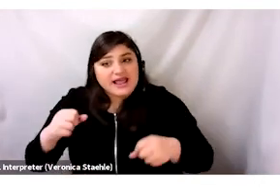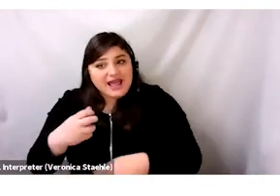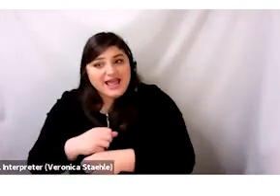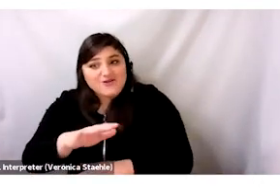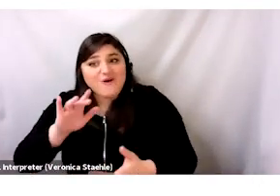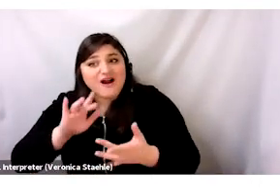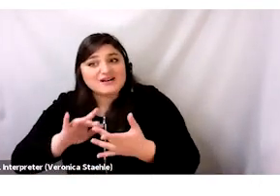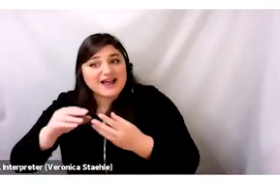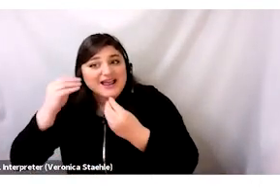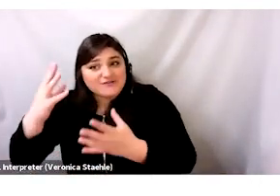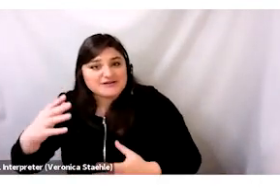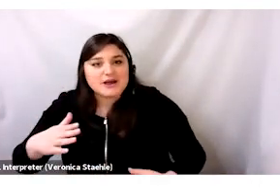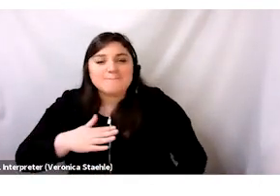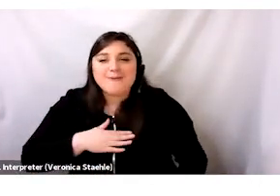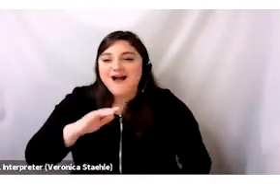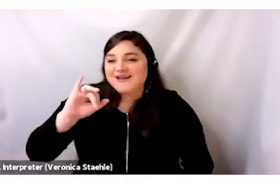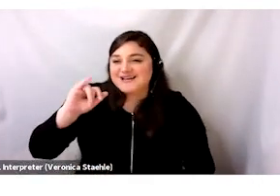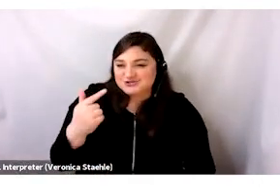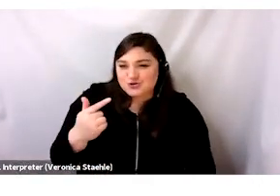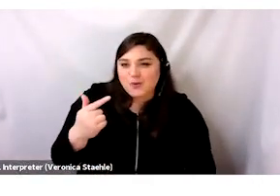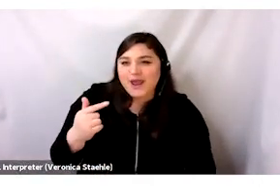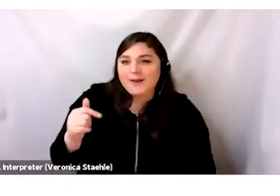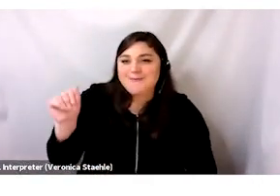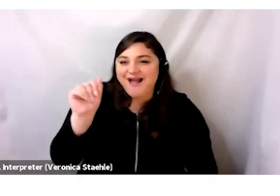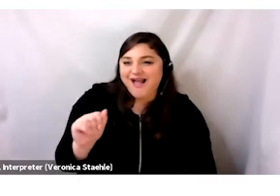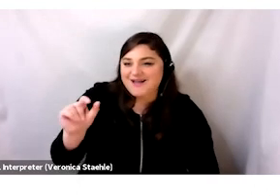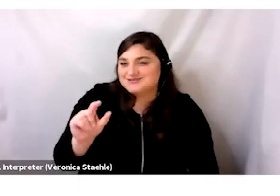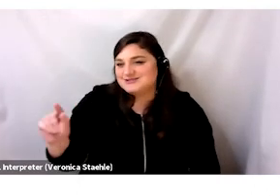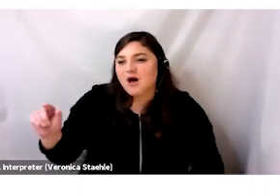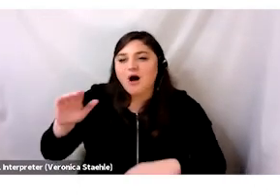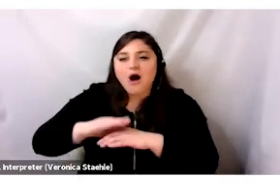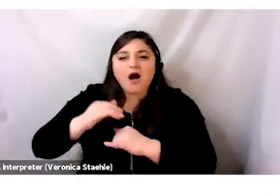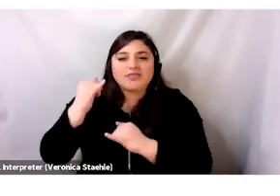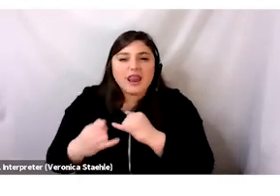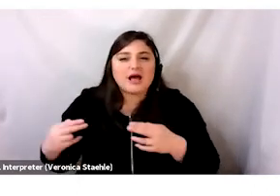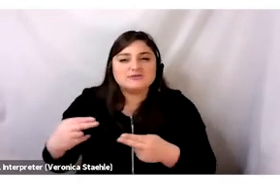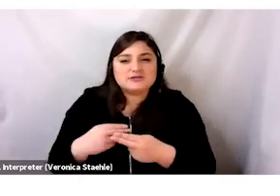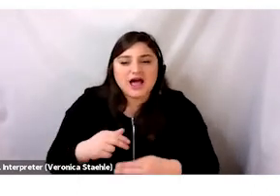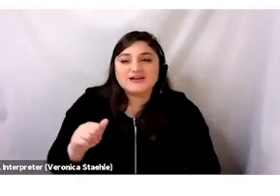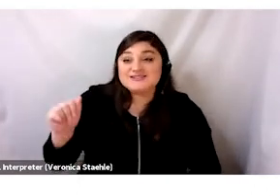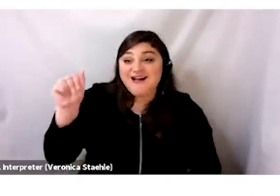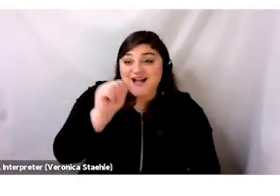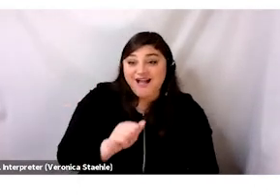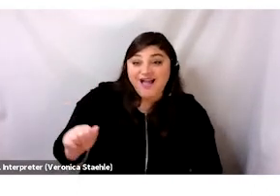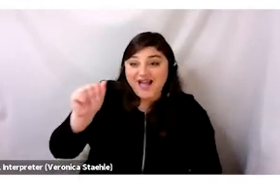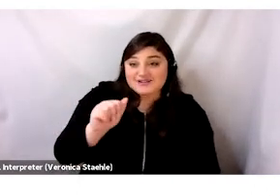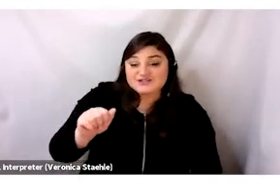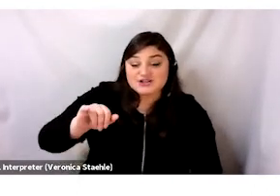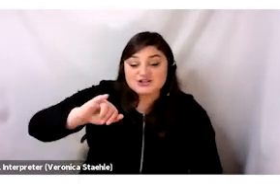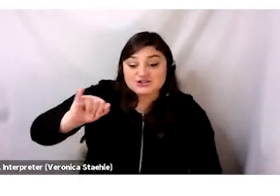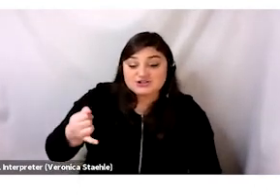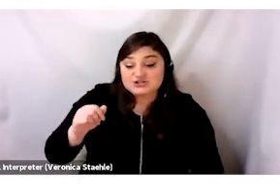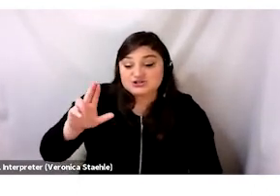Can we get your contact info? My Instagram handle, I think, is on the last slide.